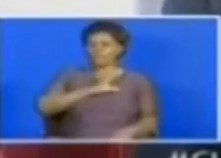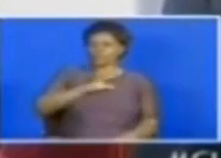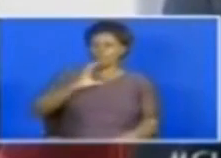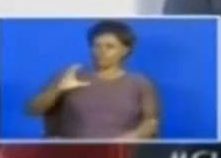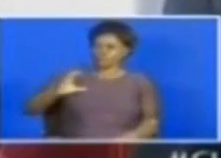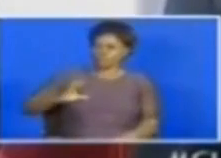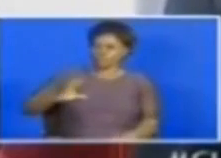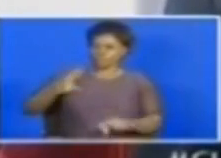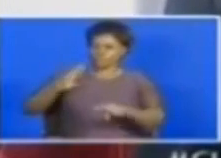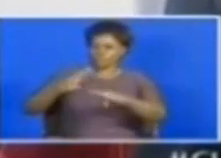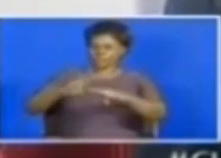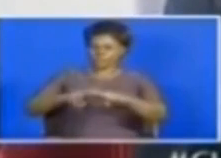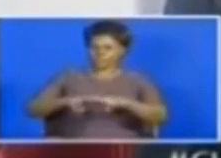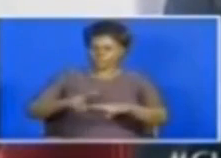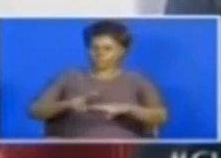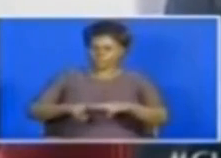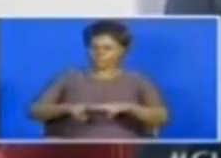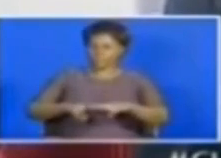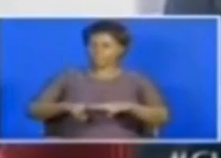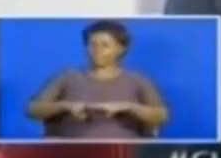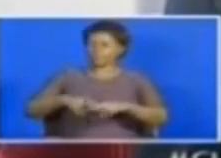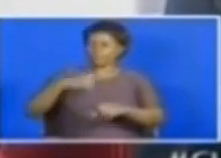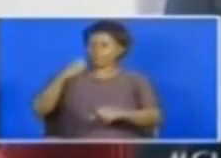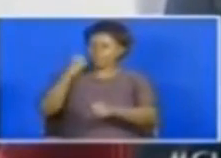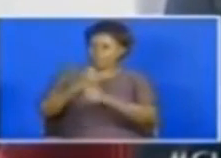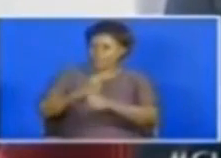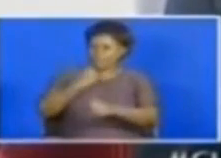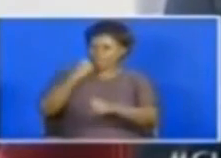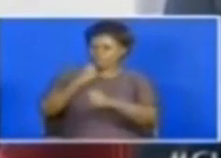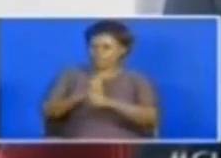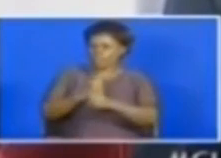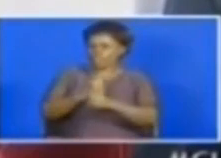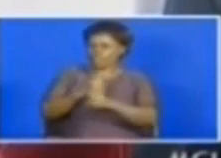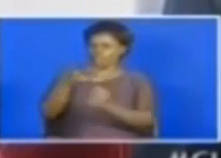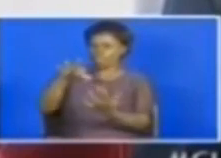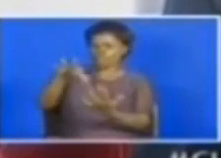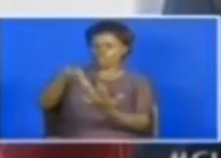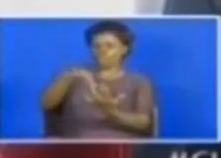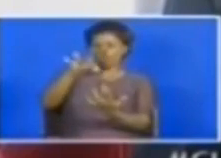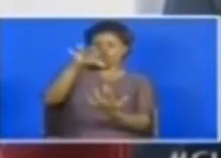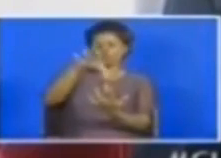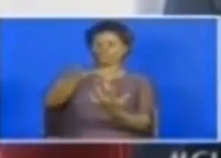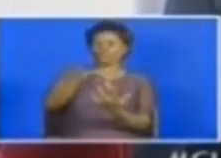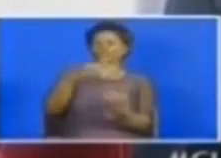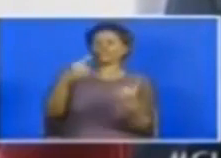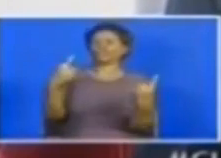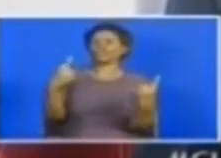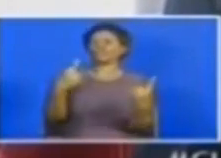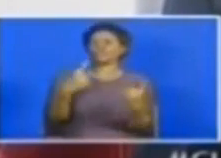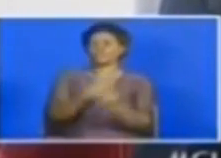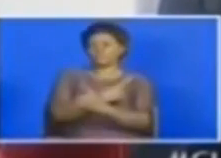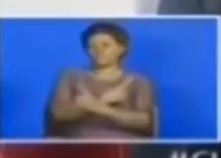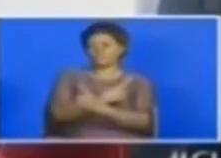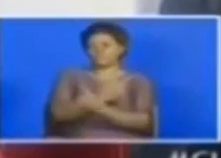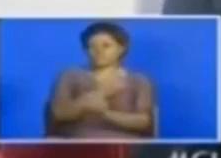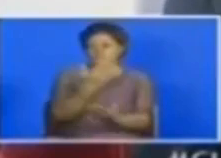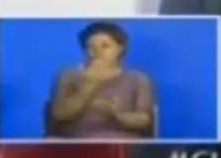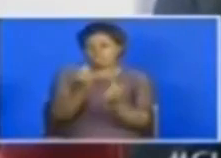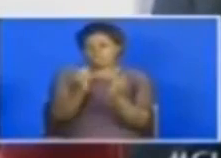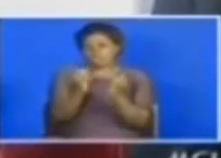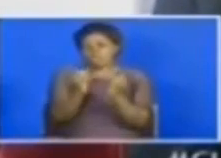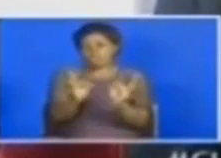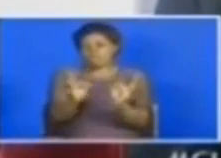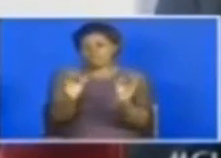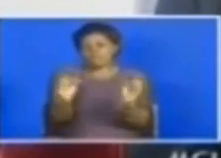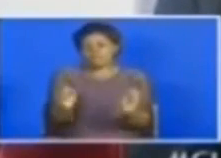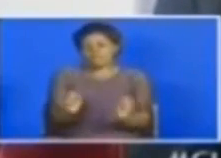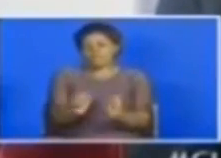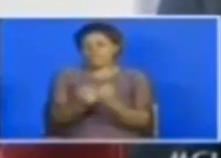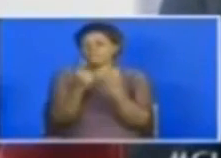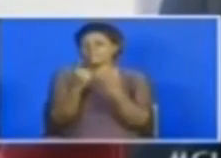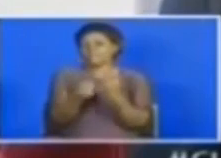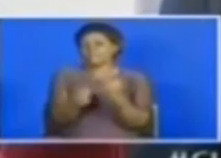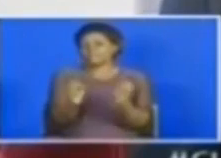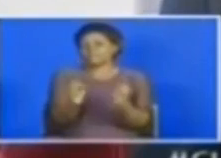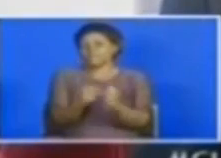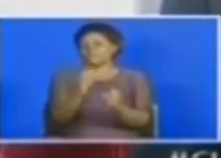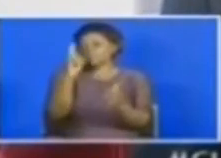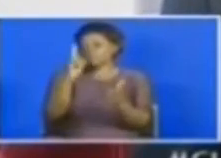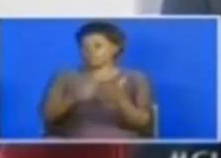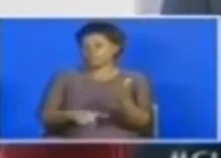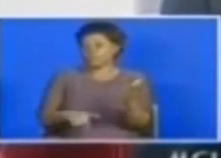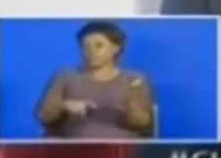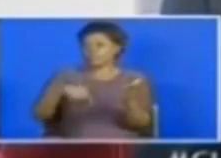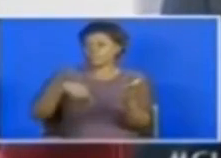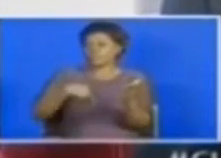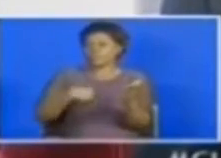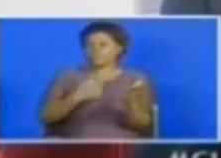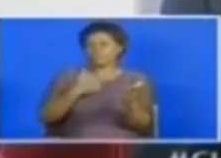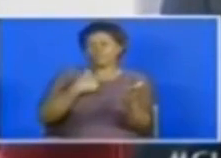been sitting, spending nights and days looking at various options so that in case this happens, what will we go by? So we have